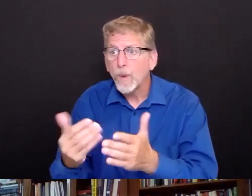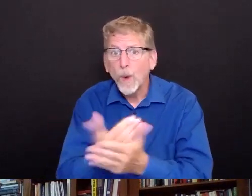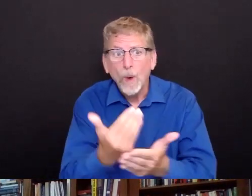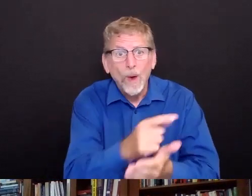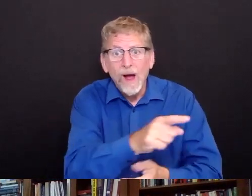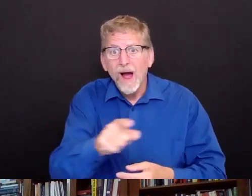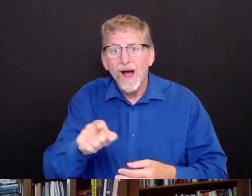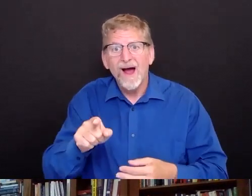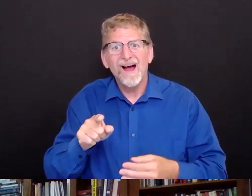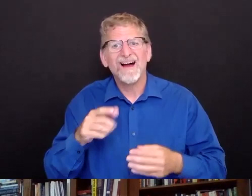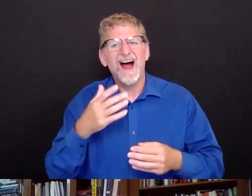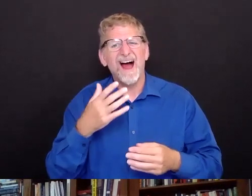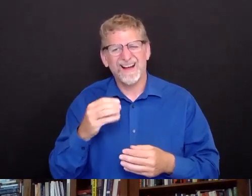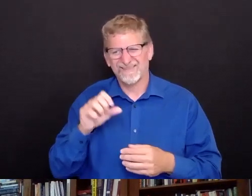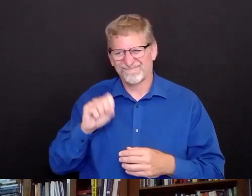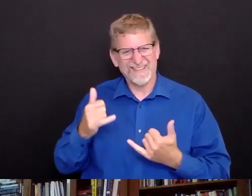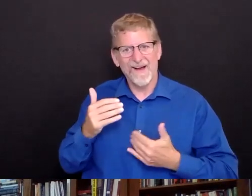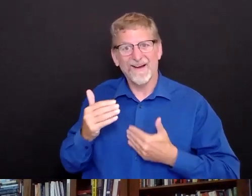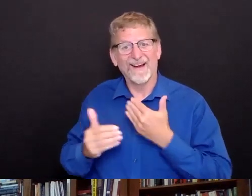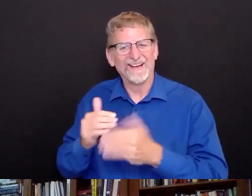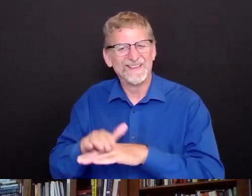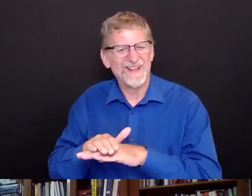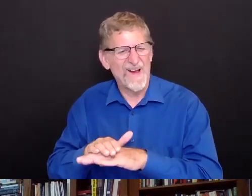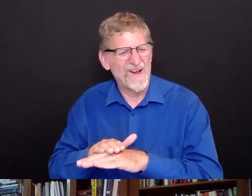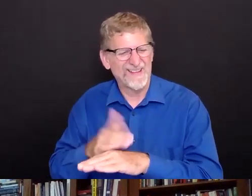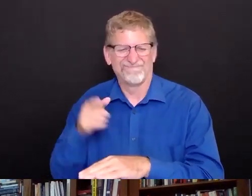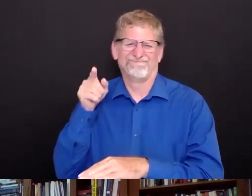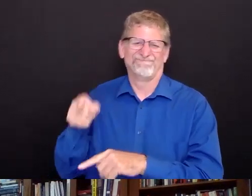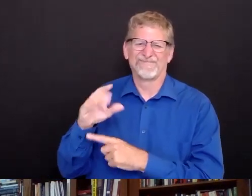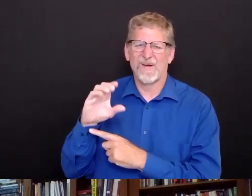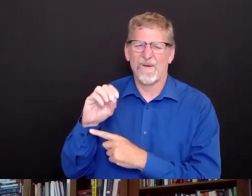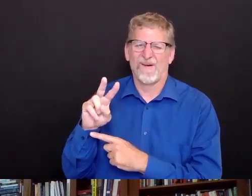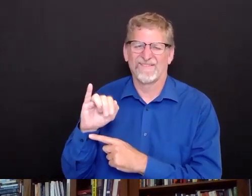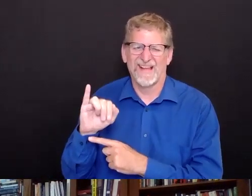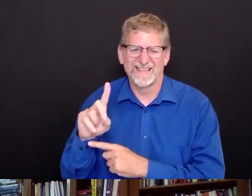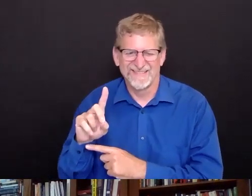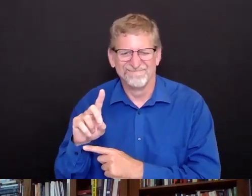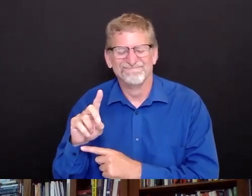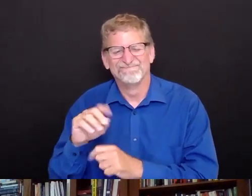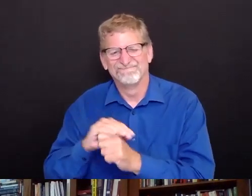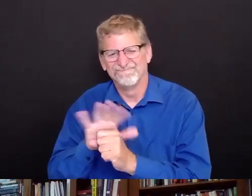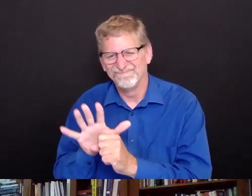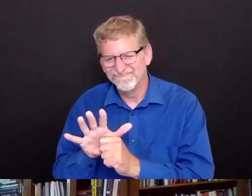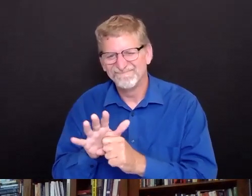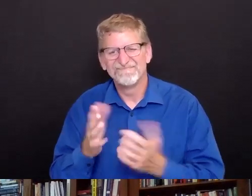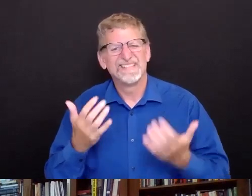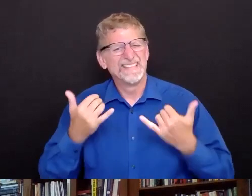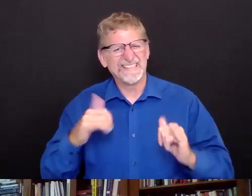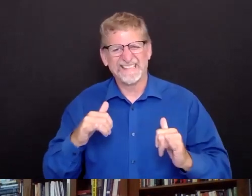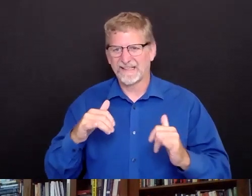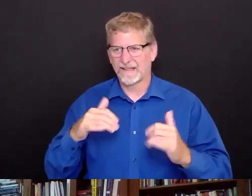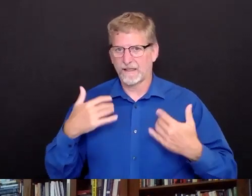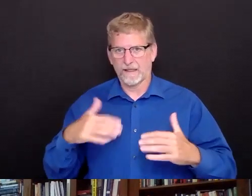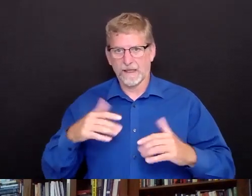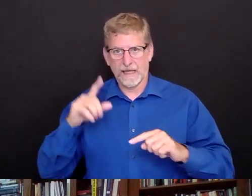of COVID-19, which has caused all of us to do things we never dreamed we would be doing in 2020, like me here talking to you